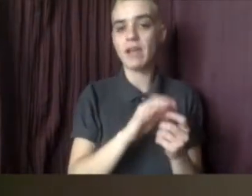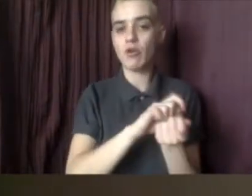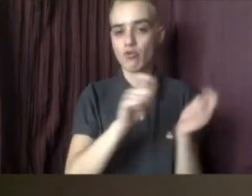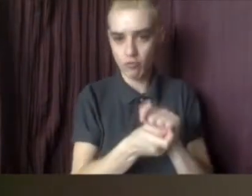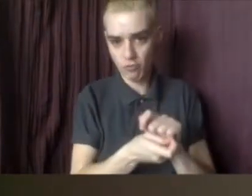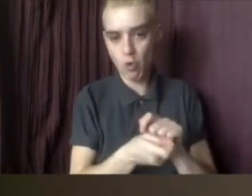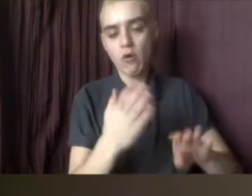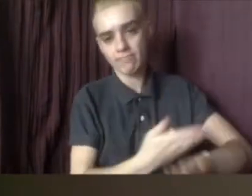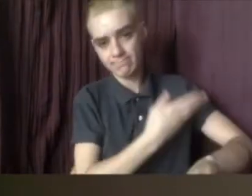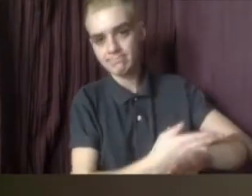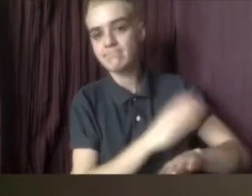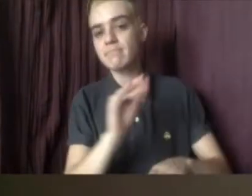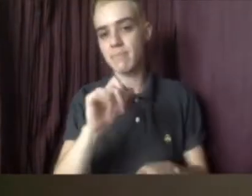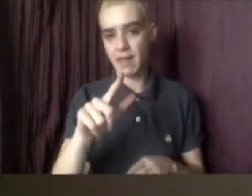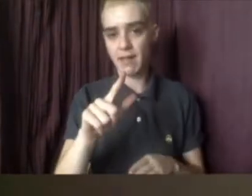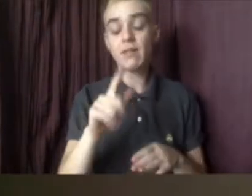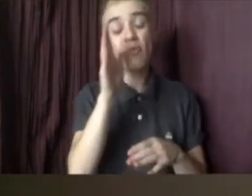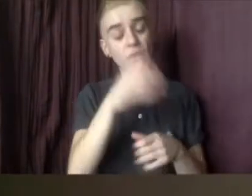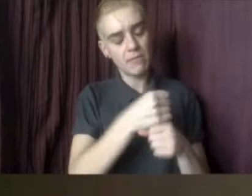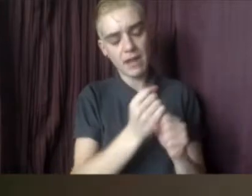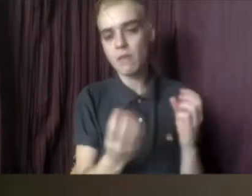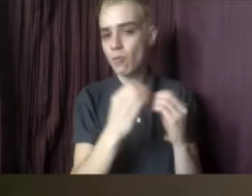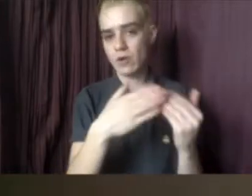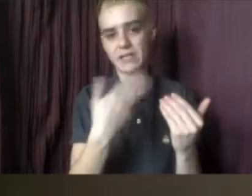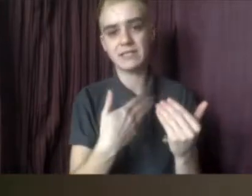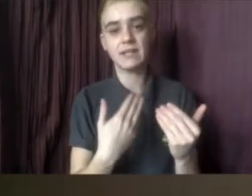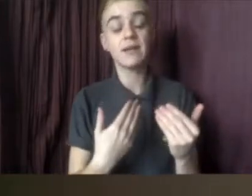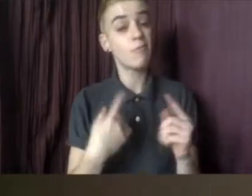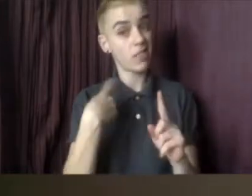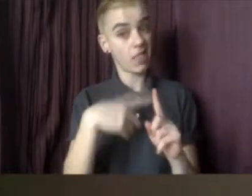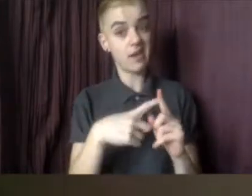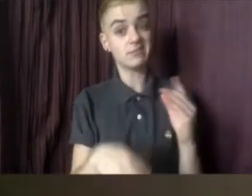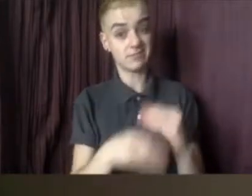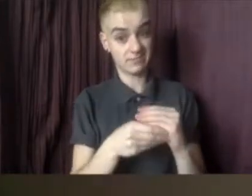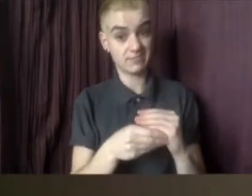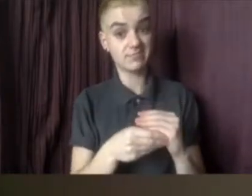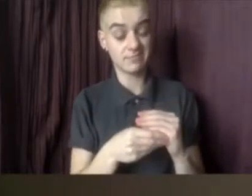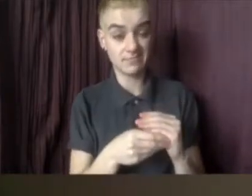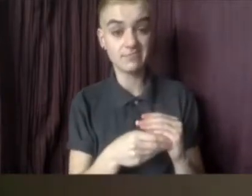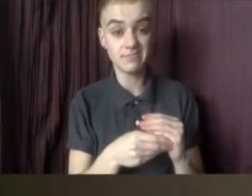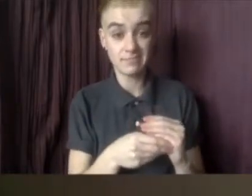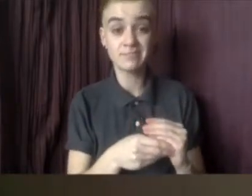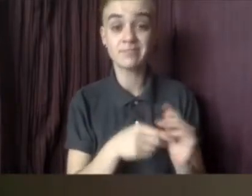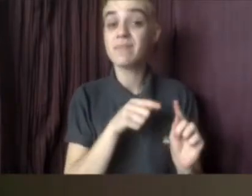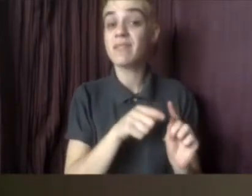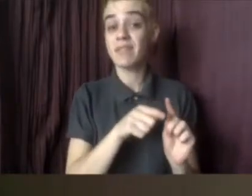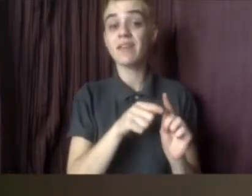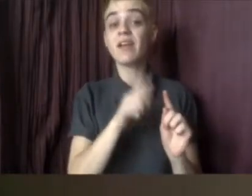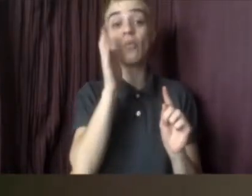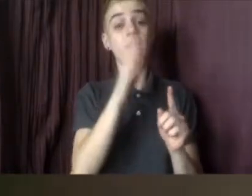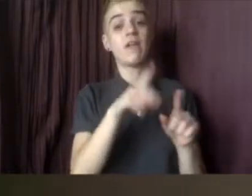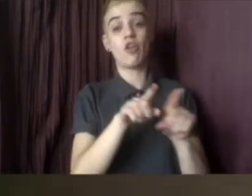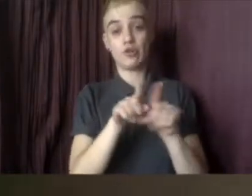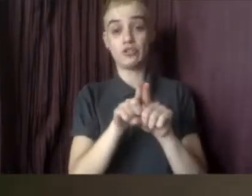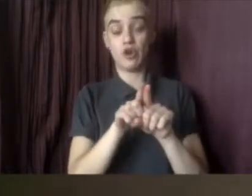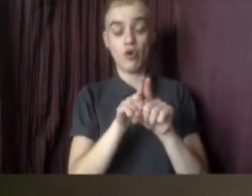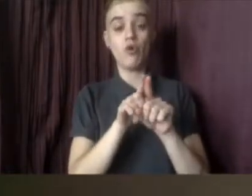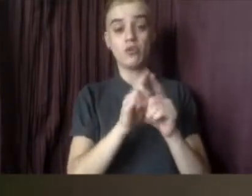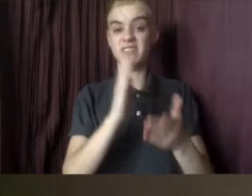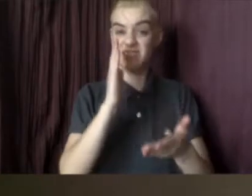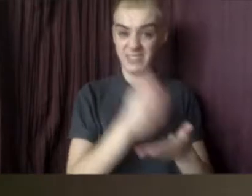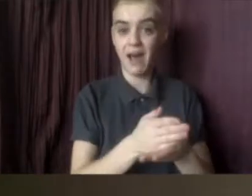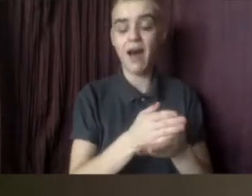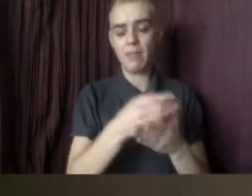laws. It would increase safeguards against foreign interference in our elections, and it would strengthen government ethics